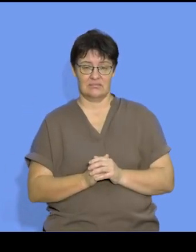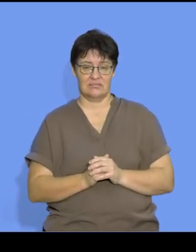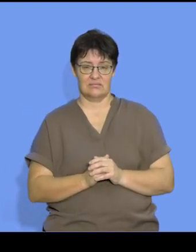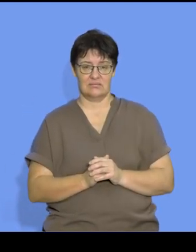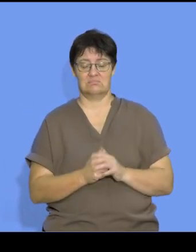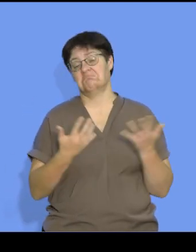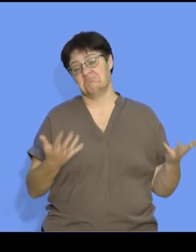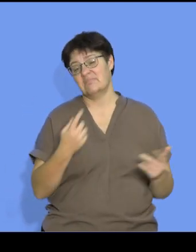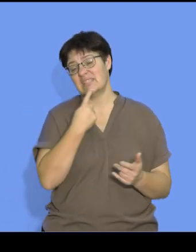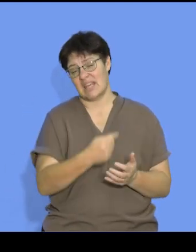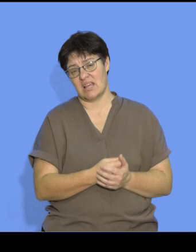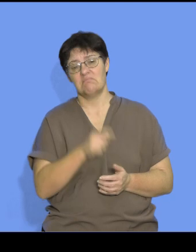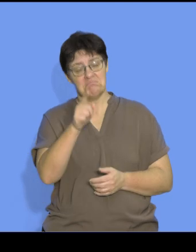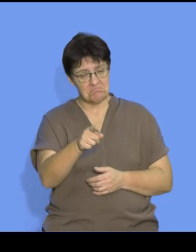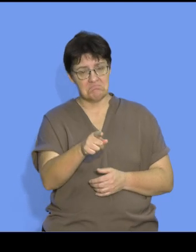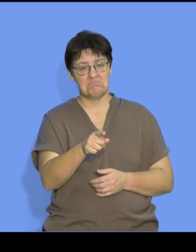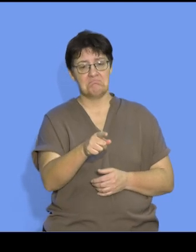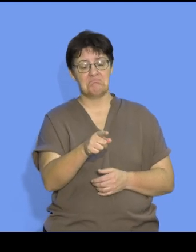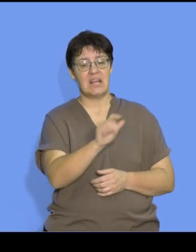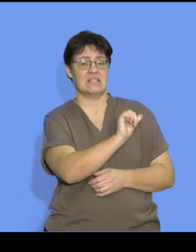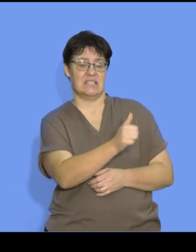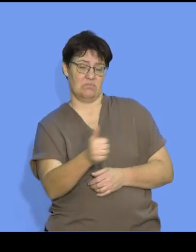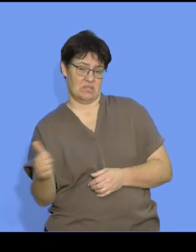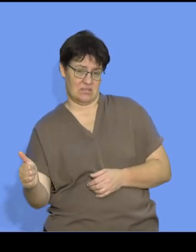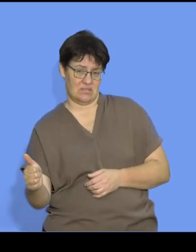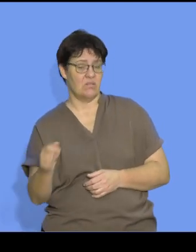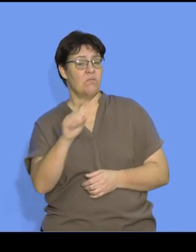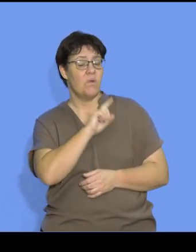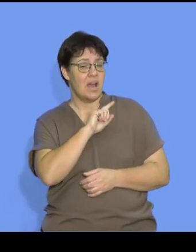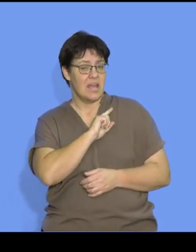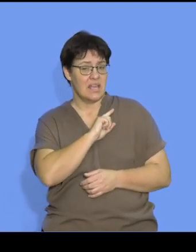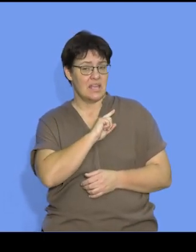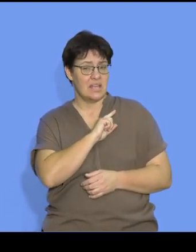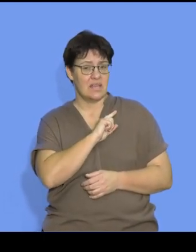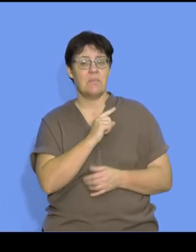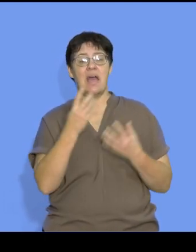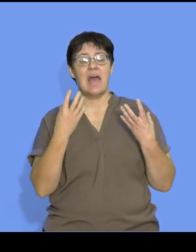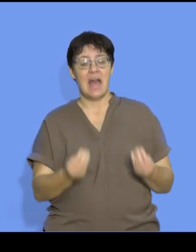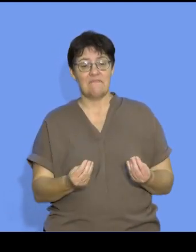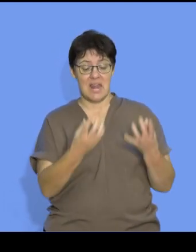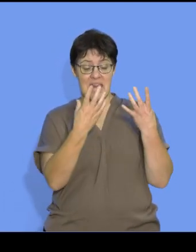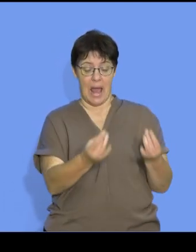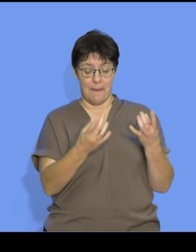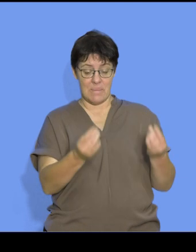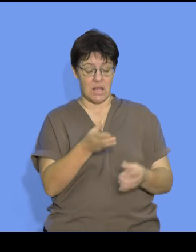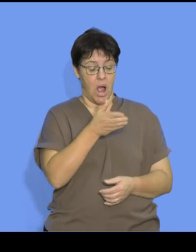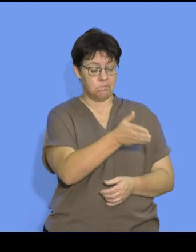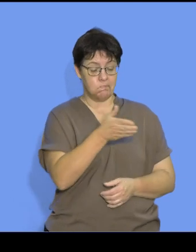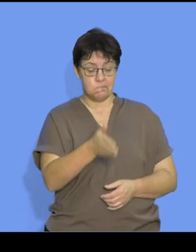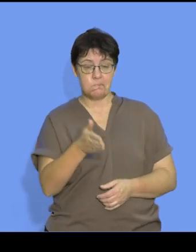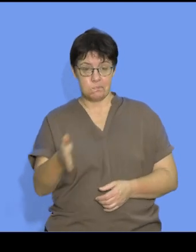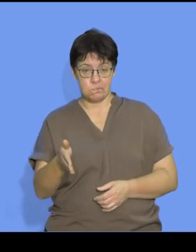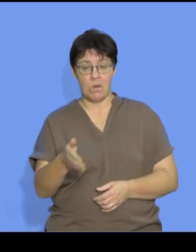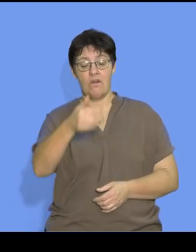I could say that this is a sequence because I have a set of numbers in a specific